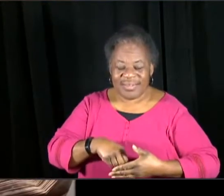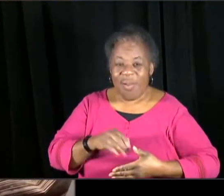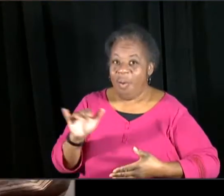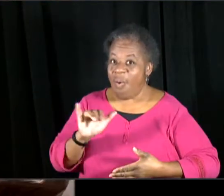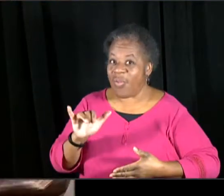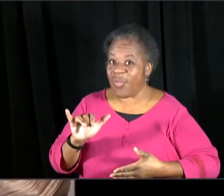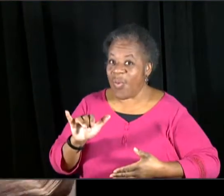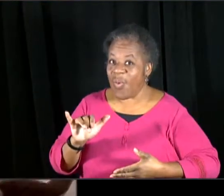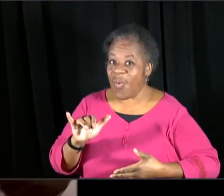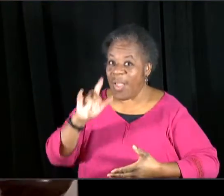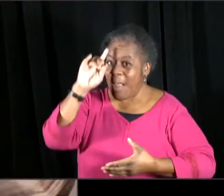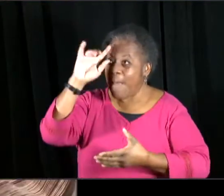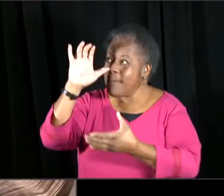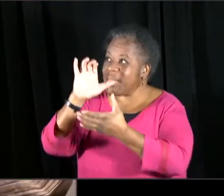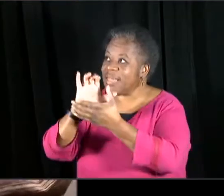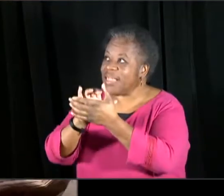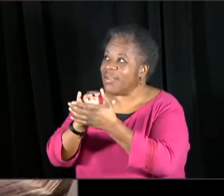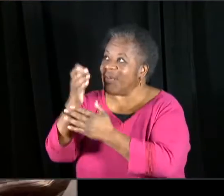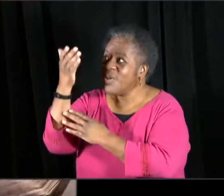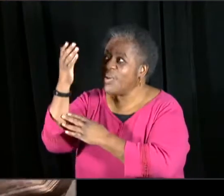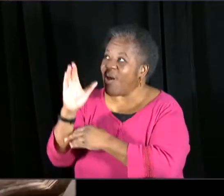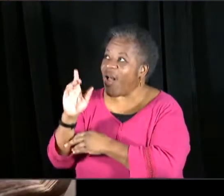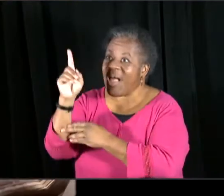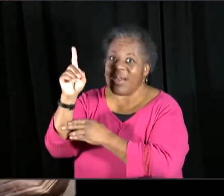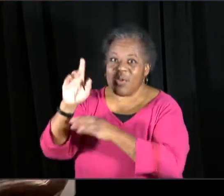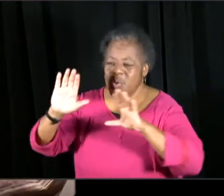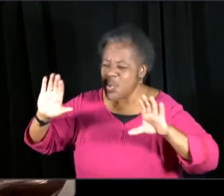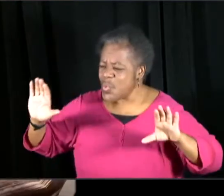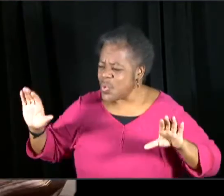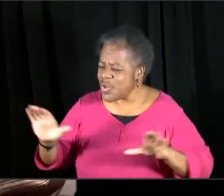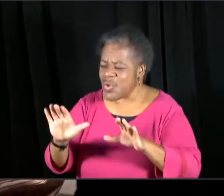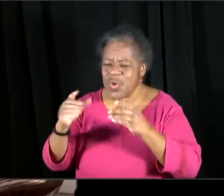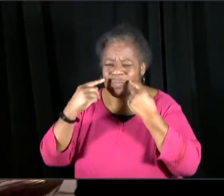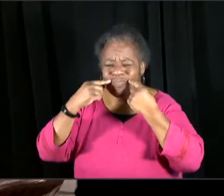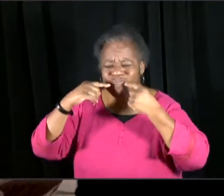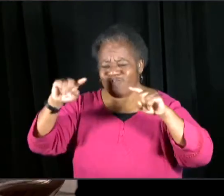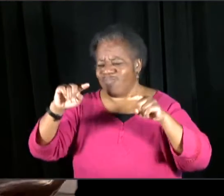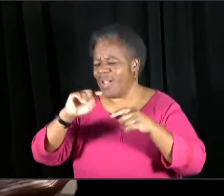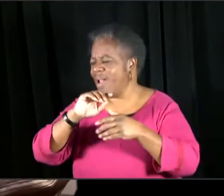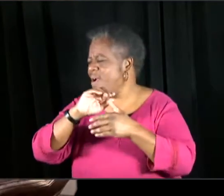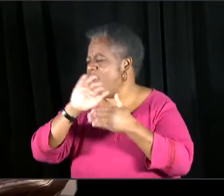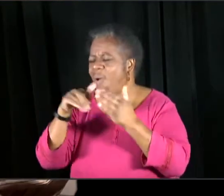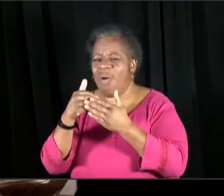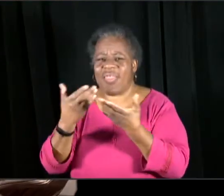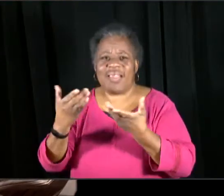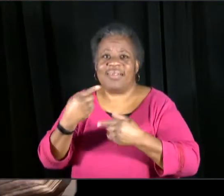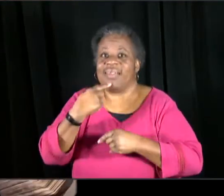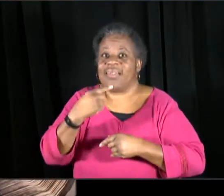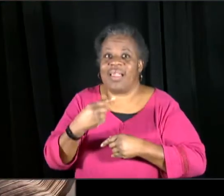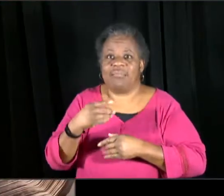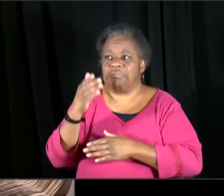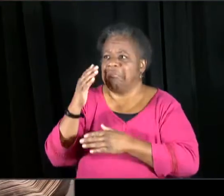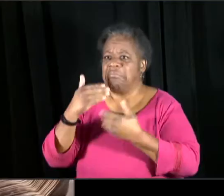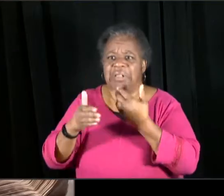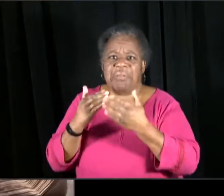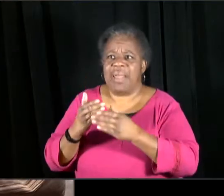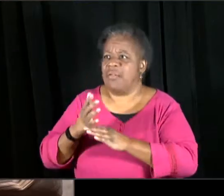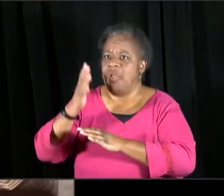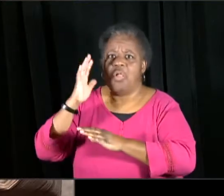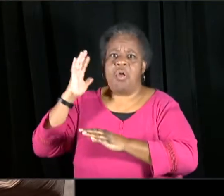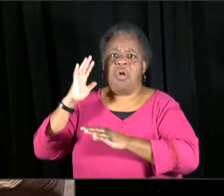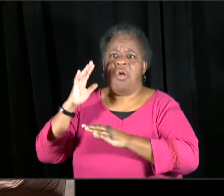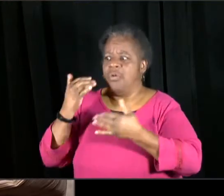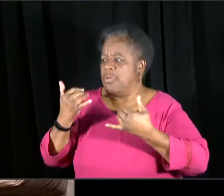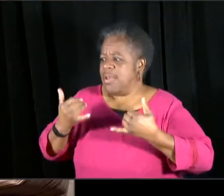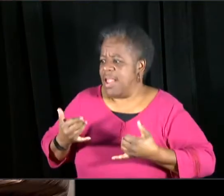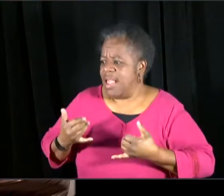fiercely in a God who would do all the things he said he would do, no matter how long ago he said them.